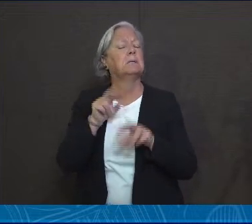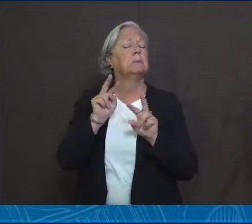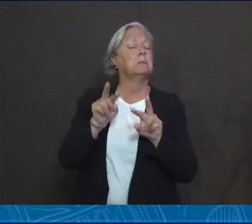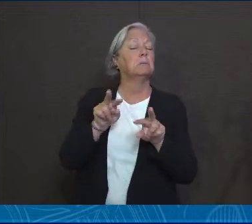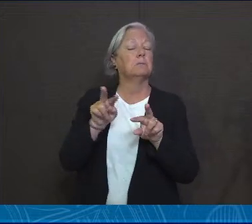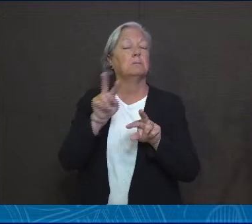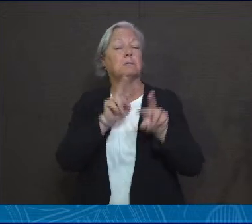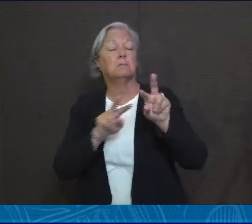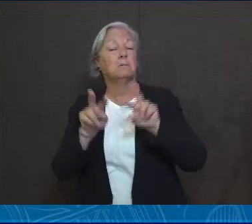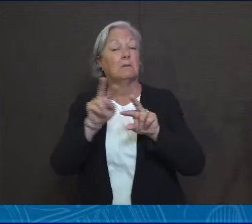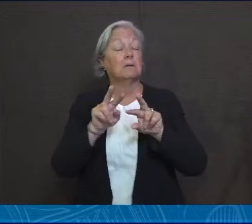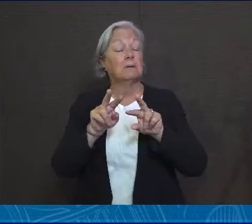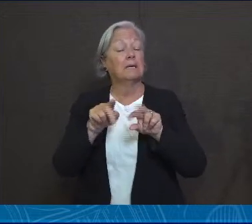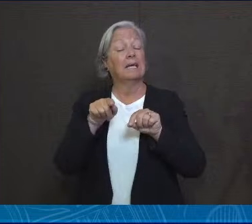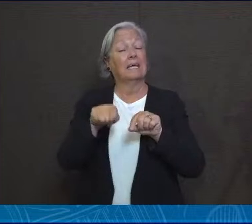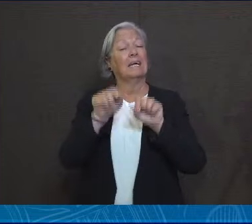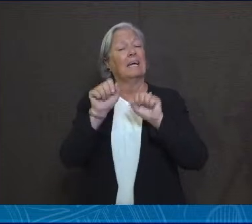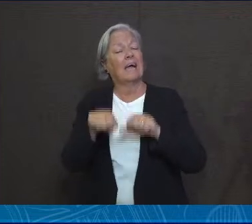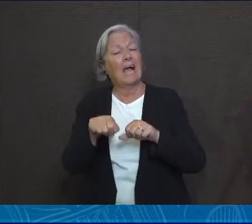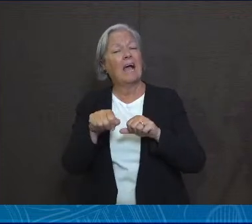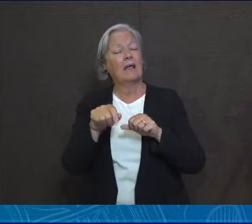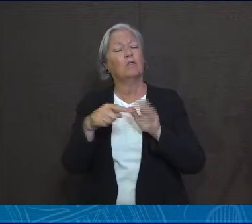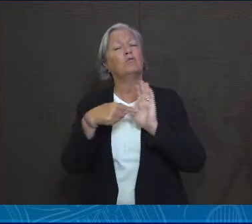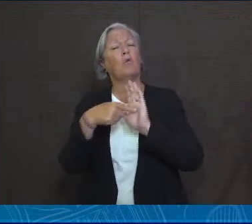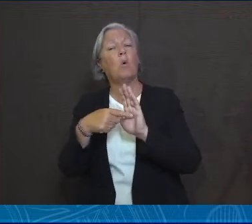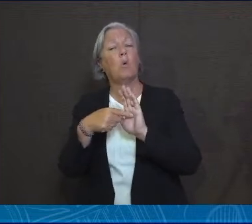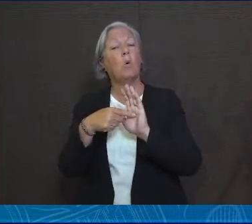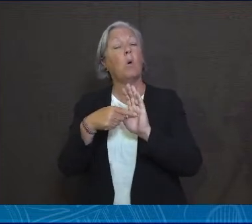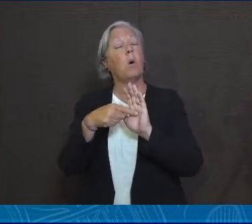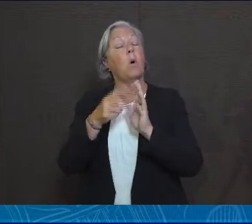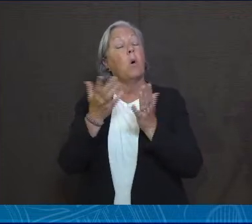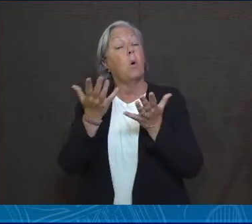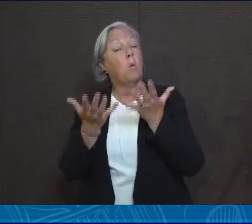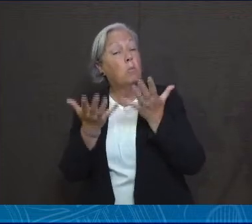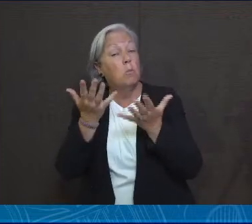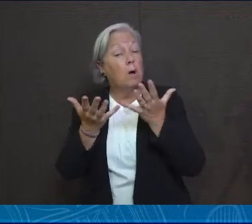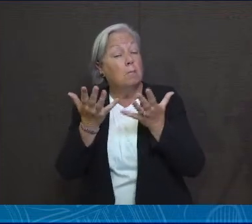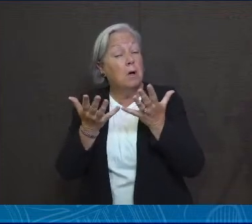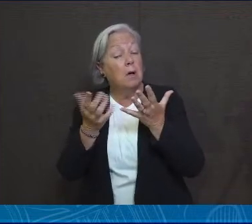demonstrate or show in a probabilistic way the